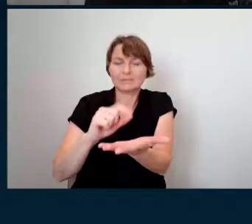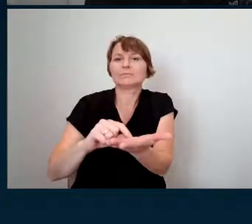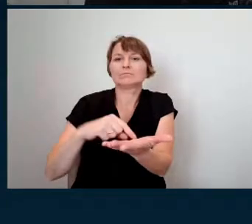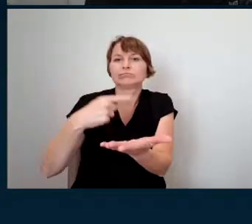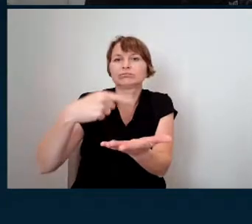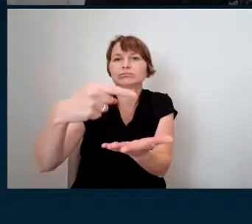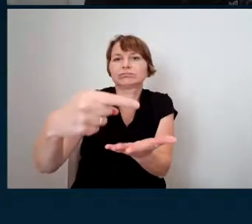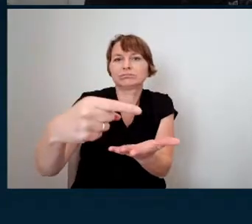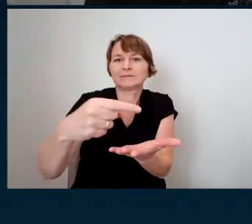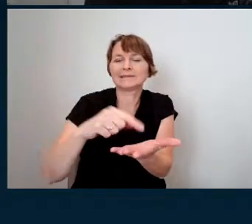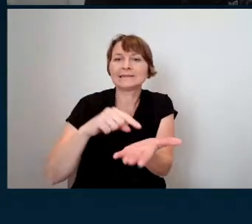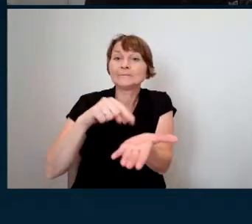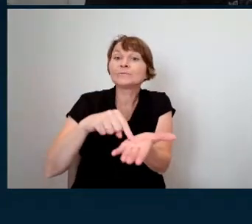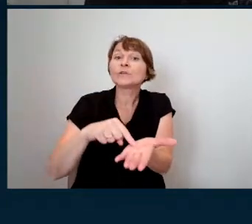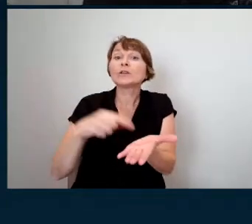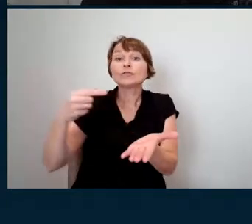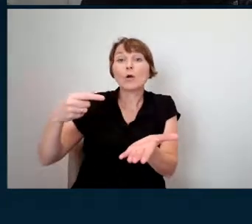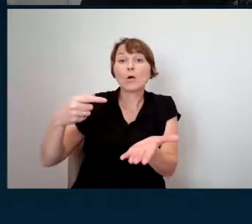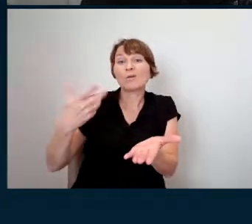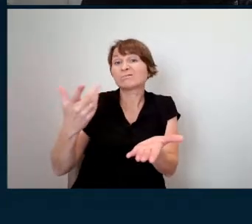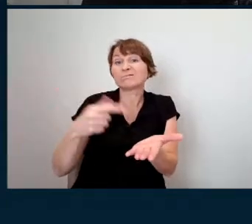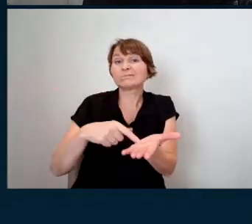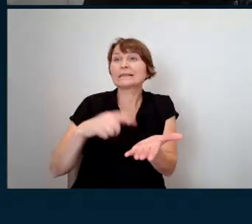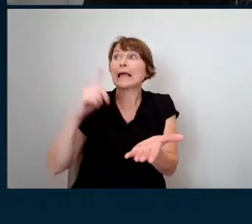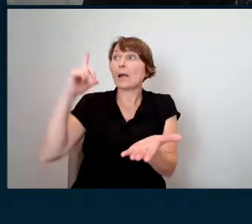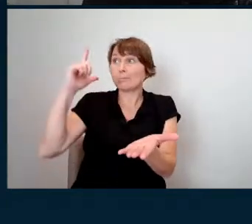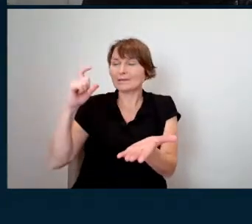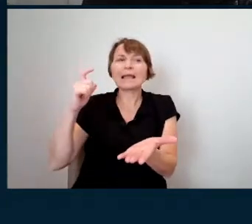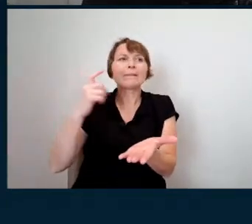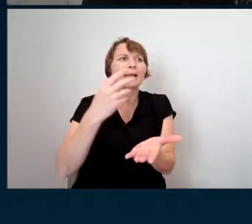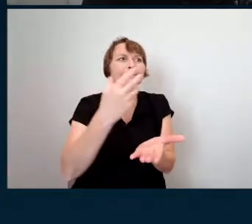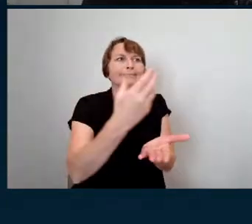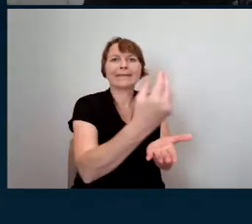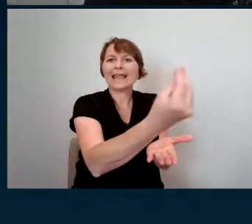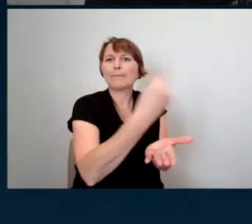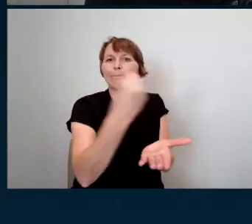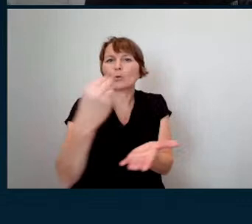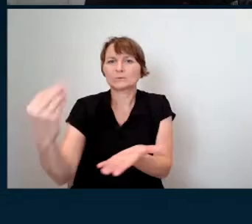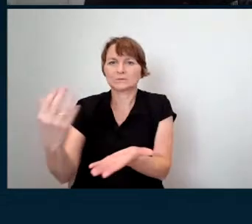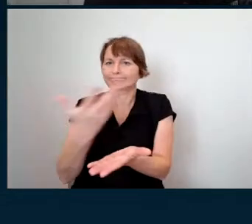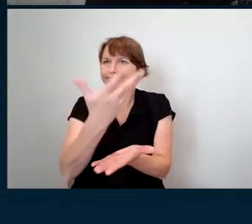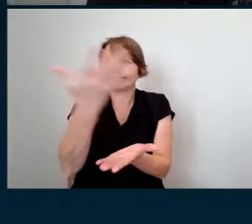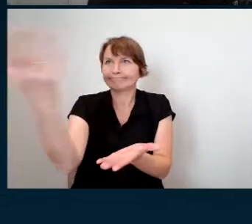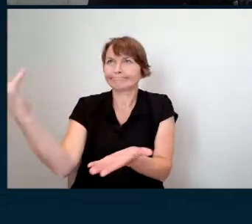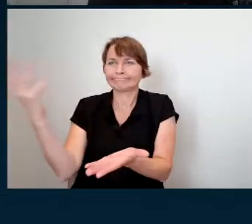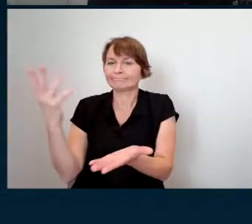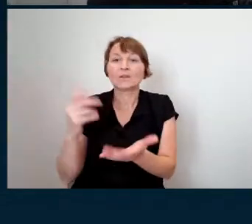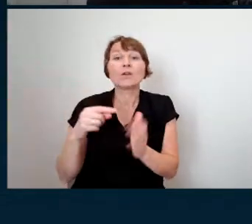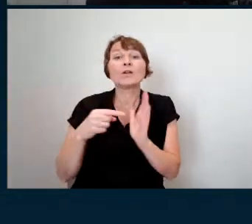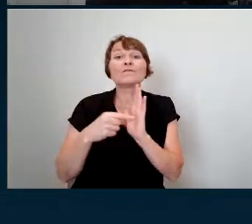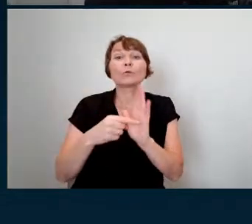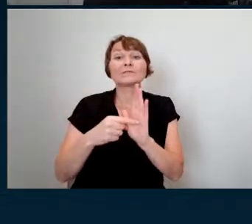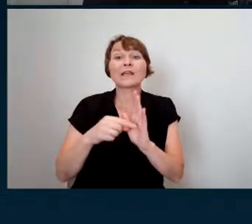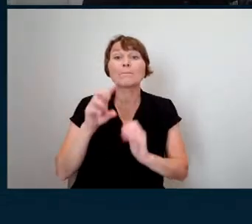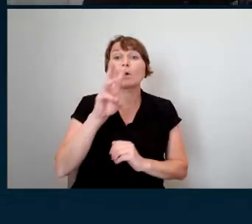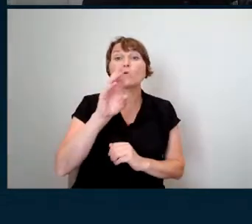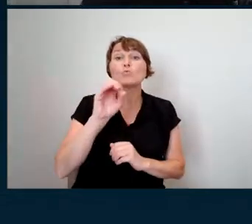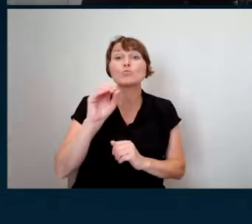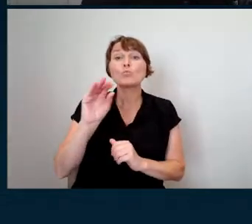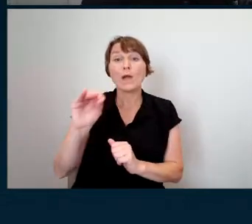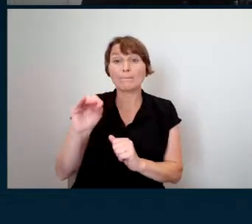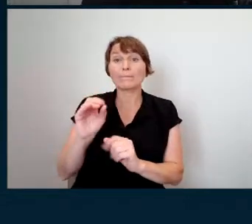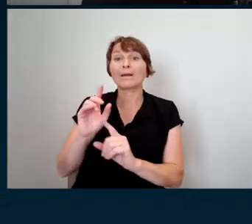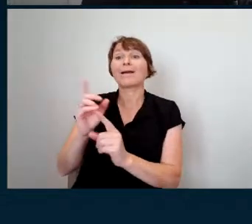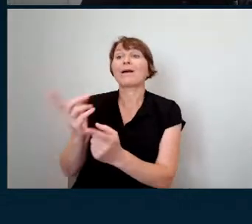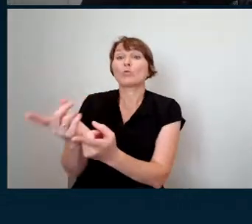take input from somewhere. So for example, that trigger could be a web request, an HTTP request,